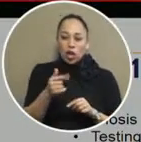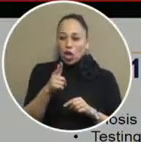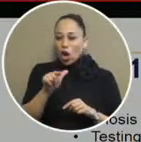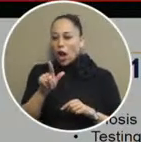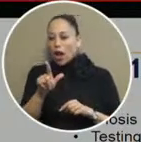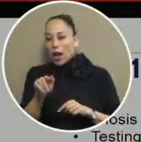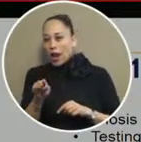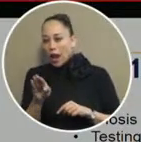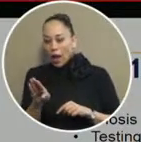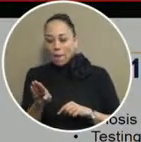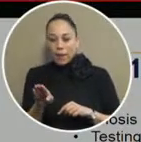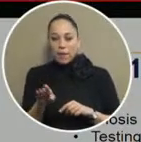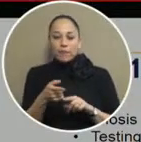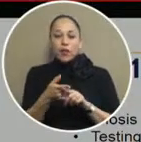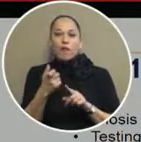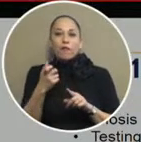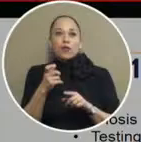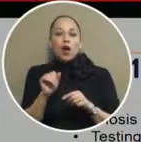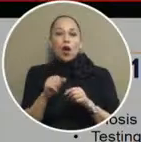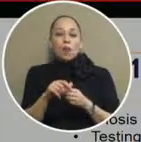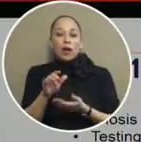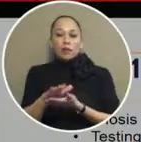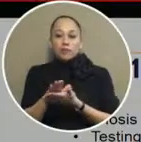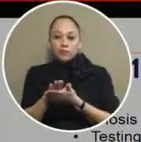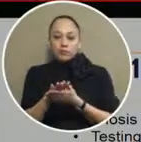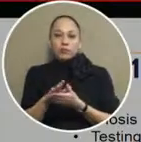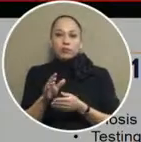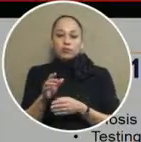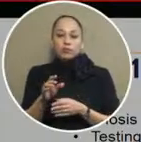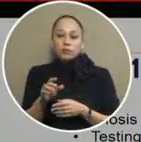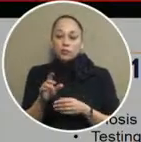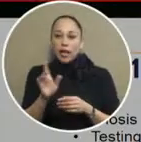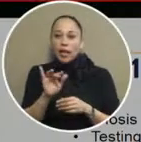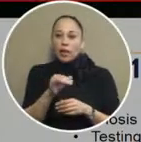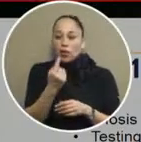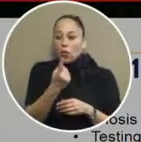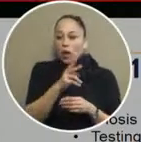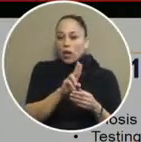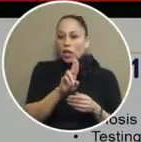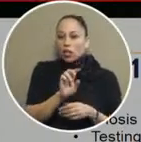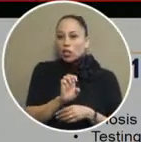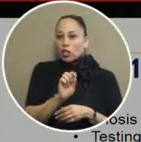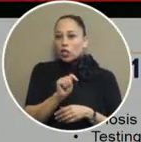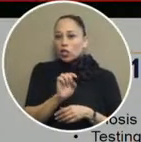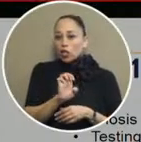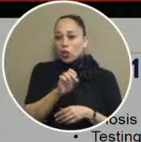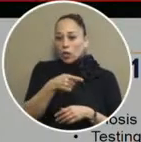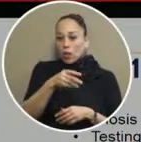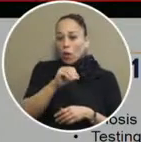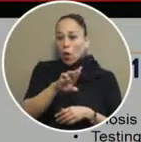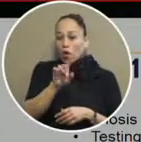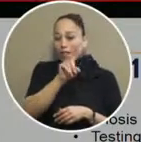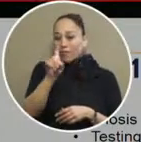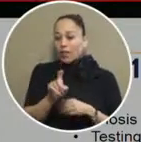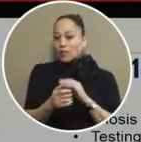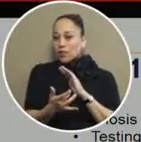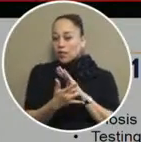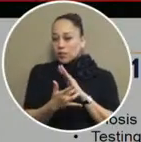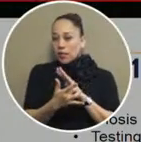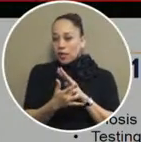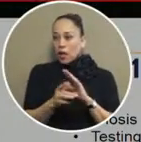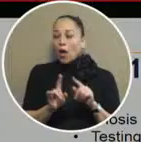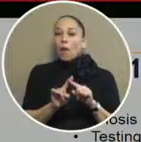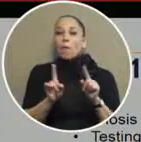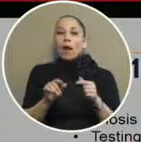laboratories, or the labs from academic institutions such as the one at UTEP or Texas Tech. But there's